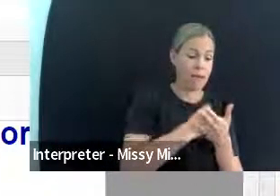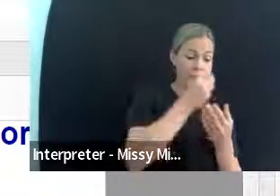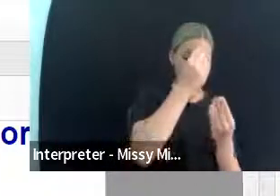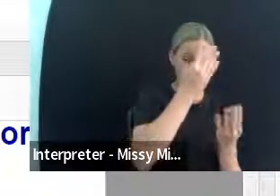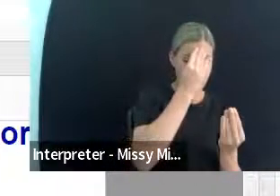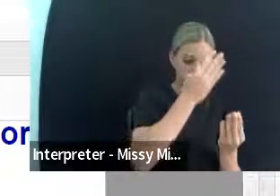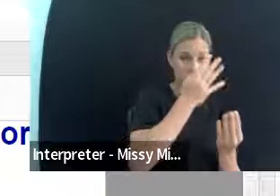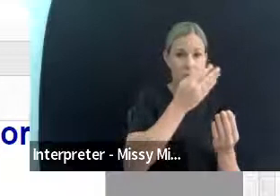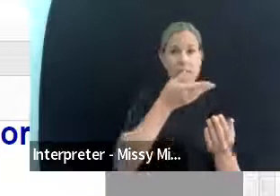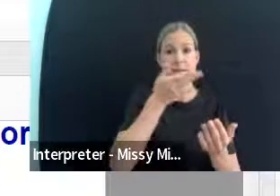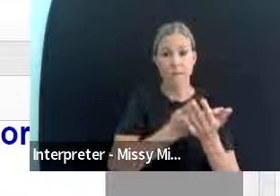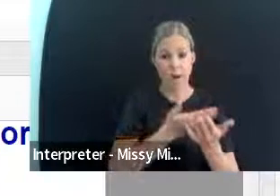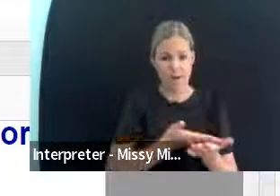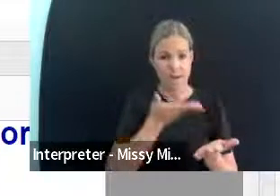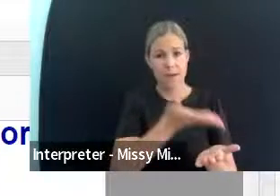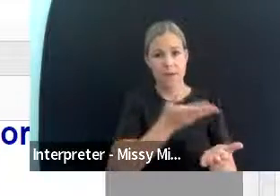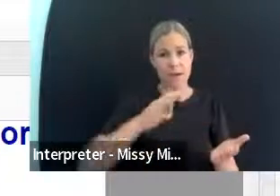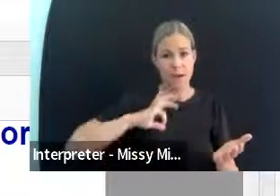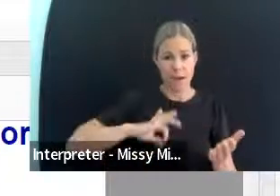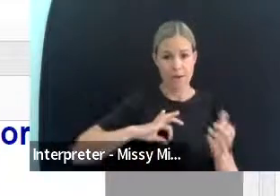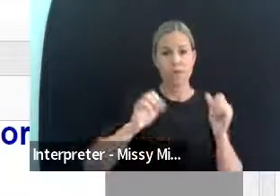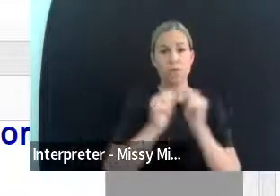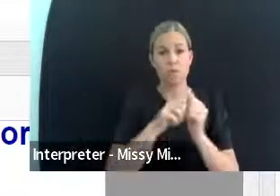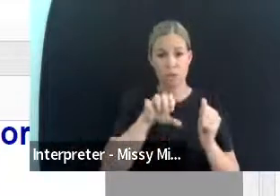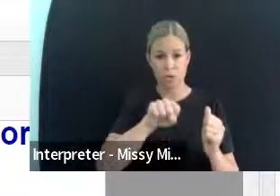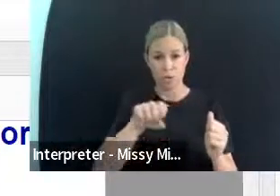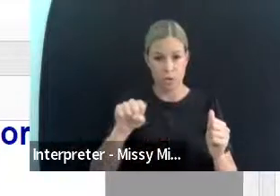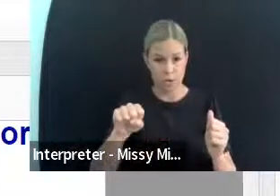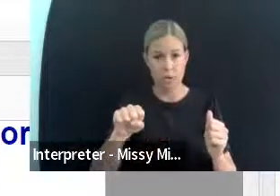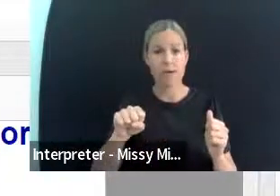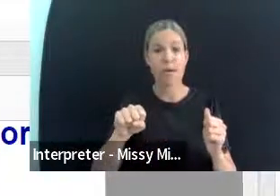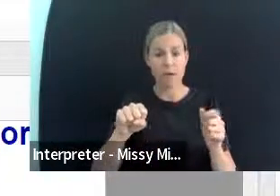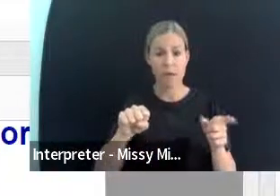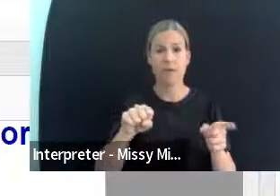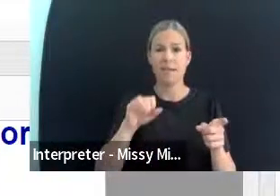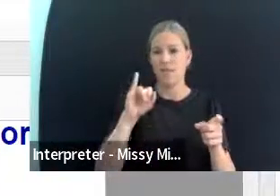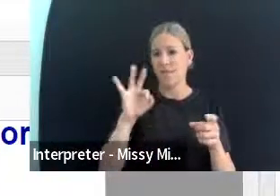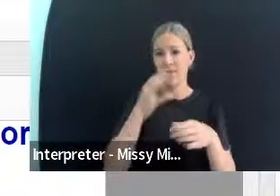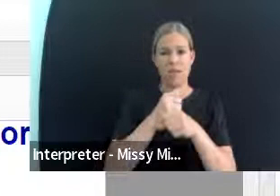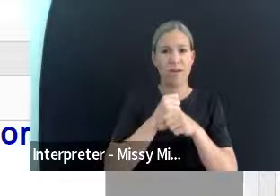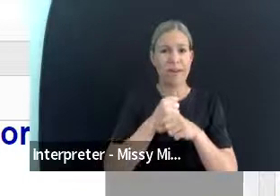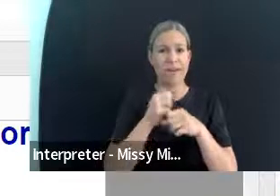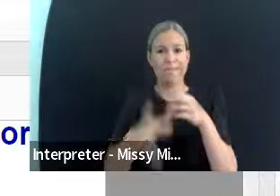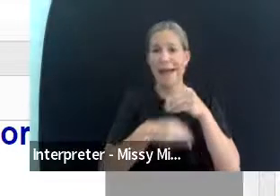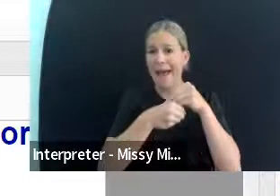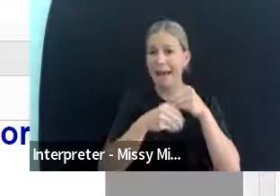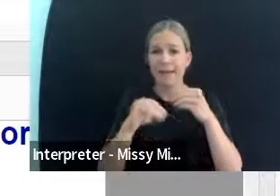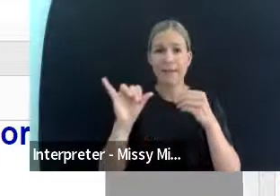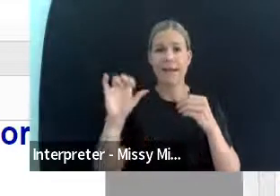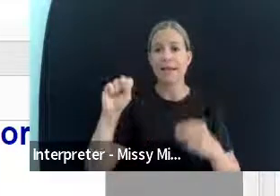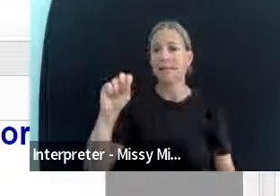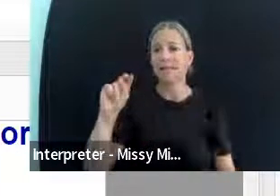person's benefits with Social Security. If they're getting supplemental nutrition assistance program, SNAP benefits, they